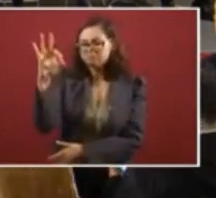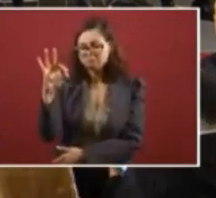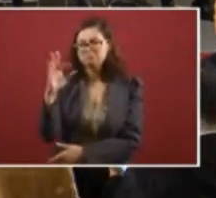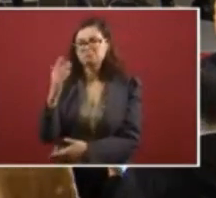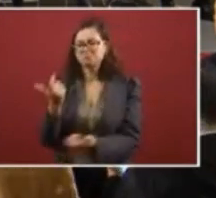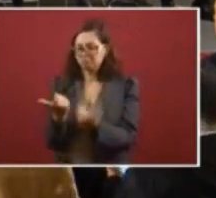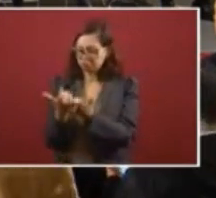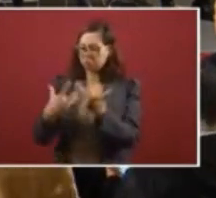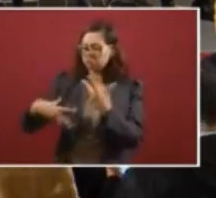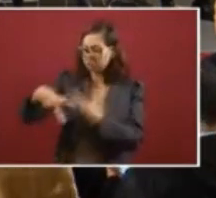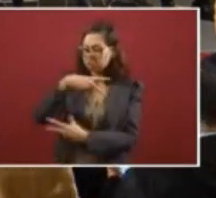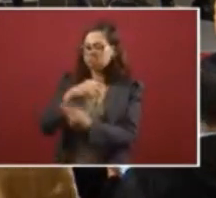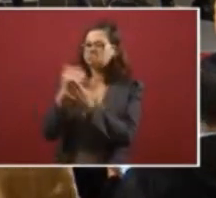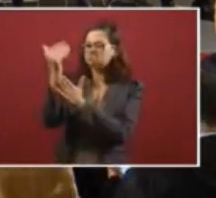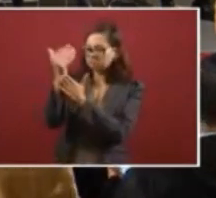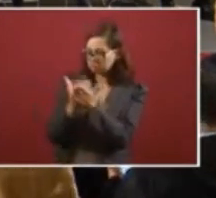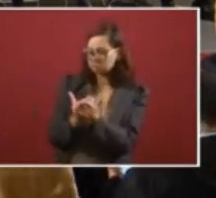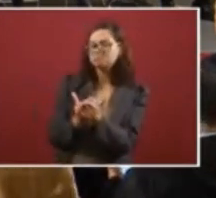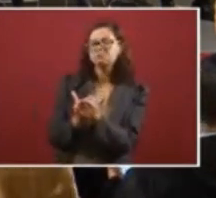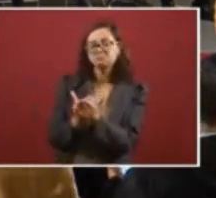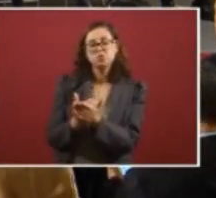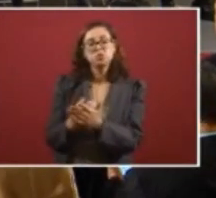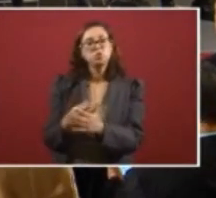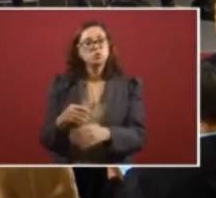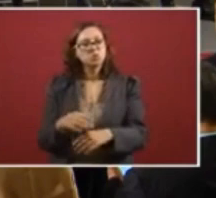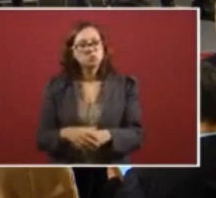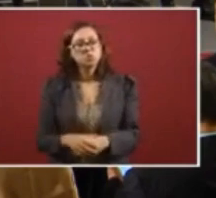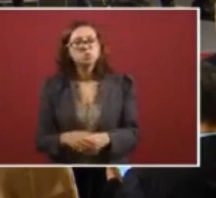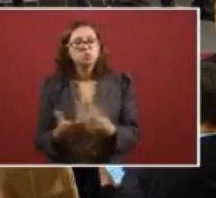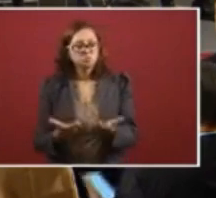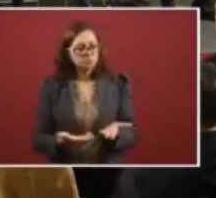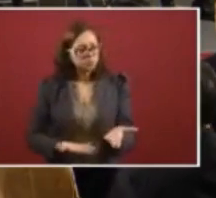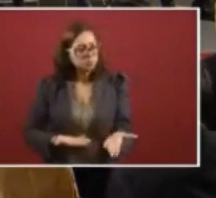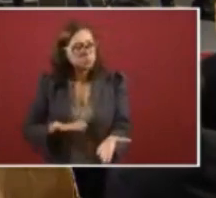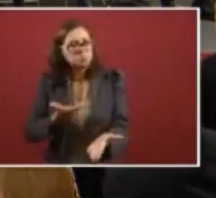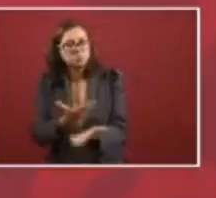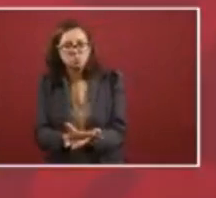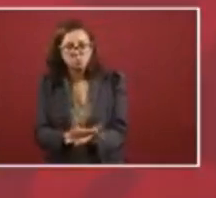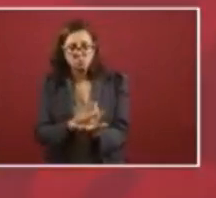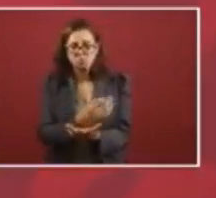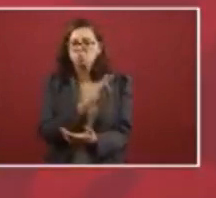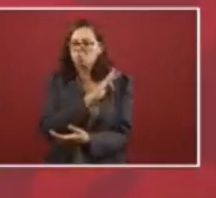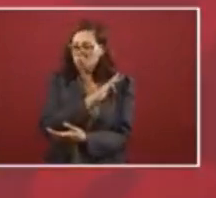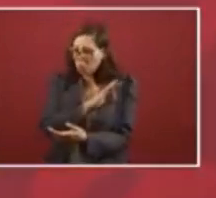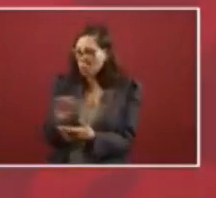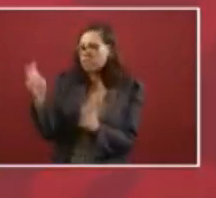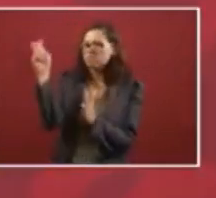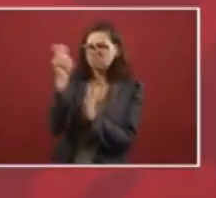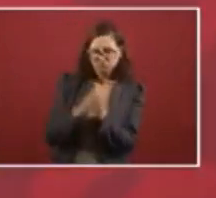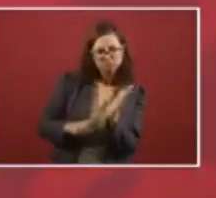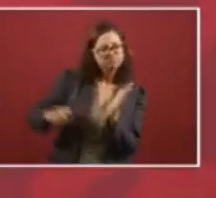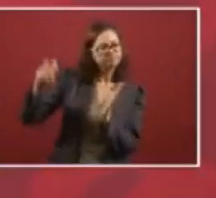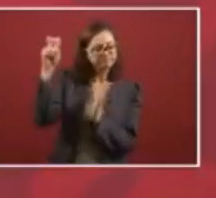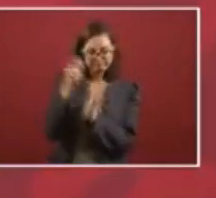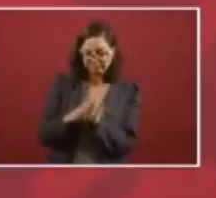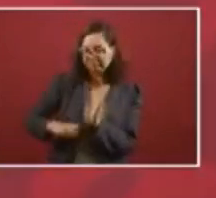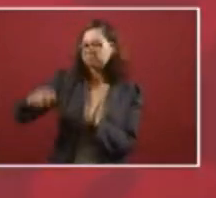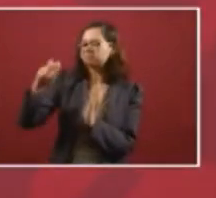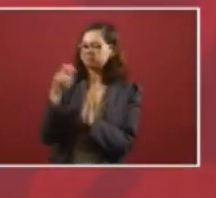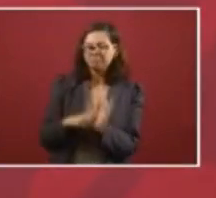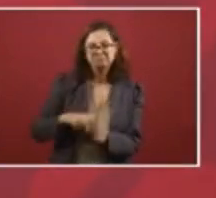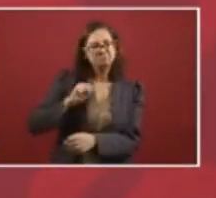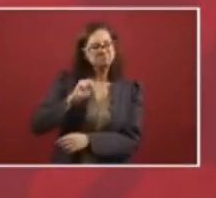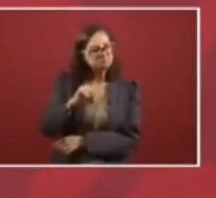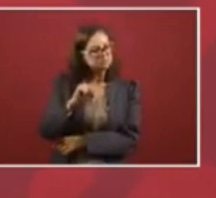the best of the positions that could have been offered and were given access. And they